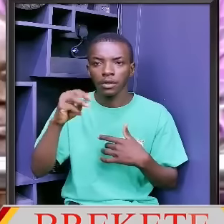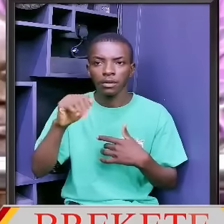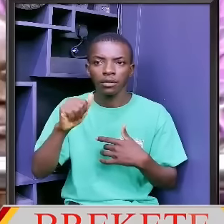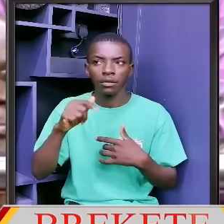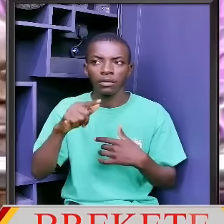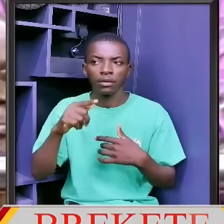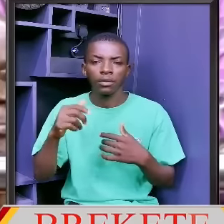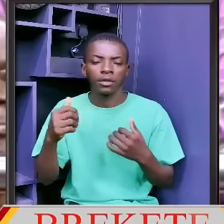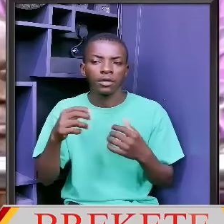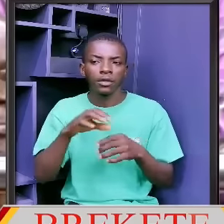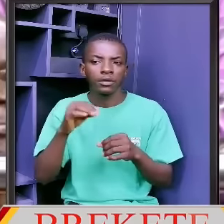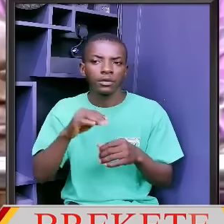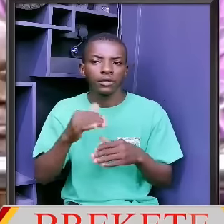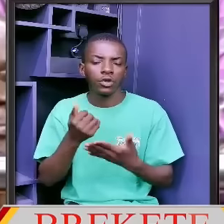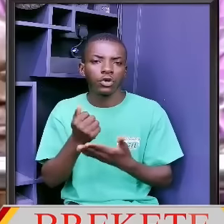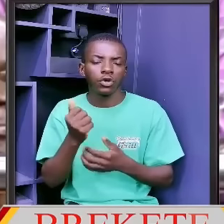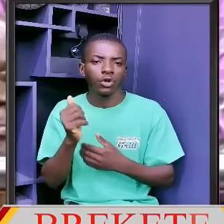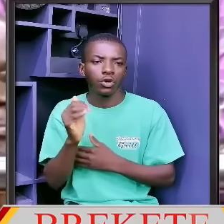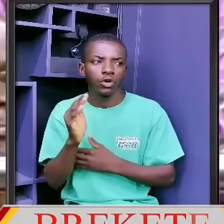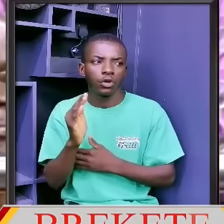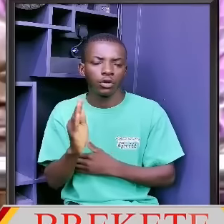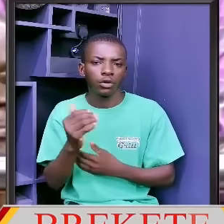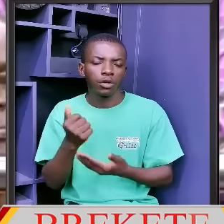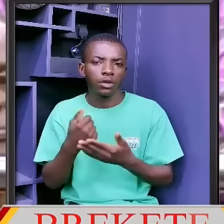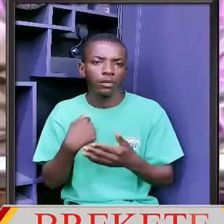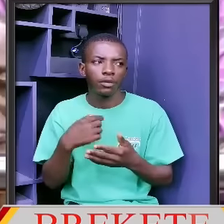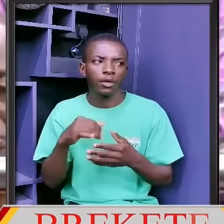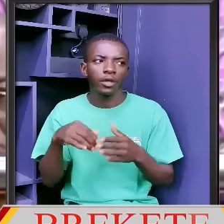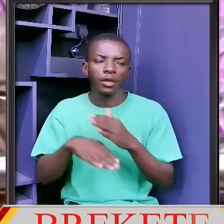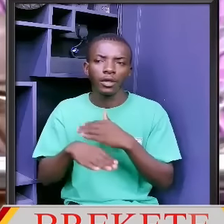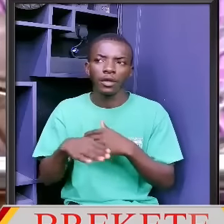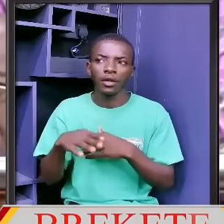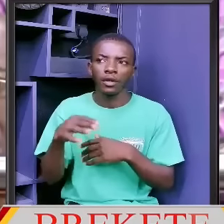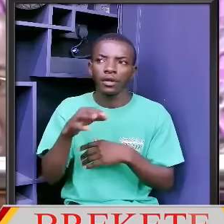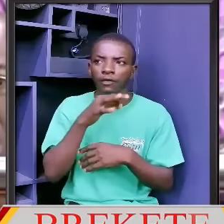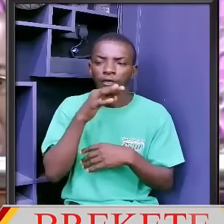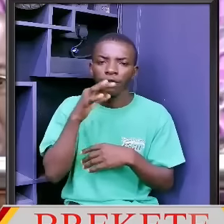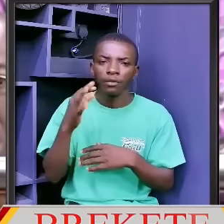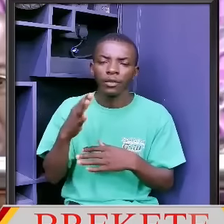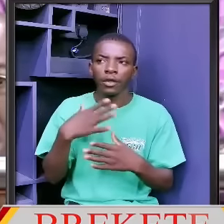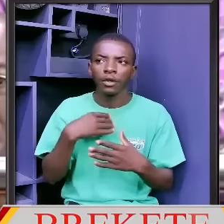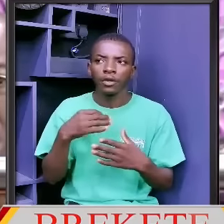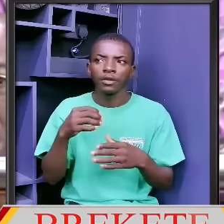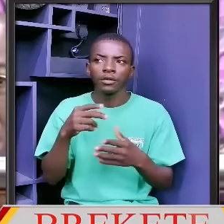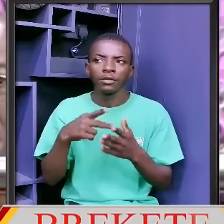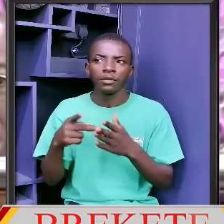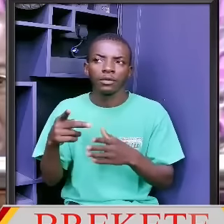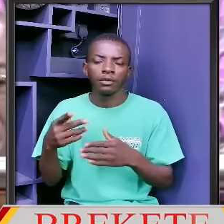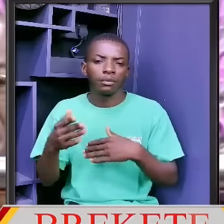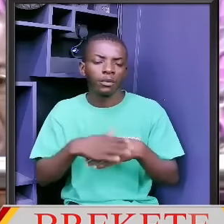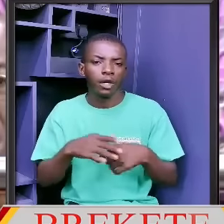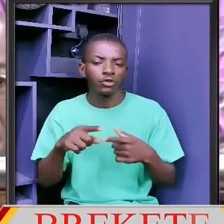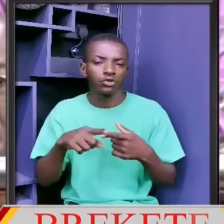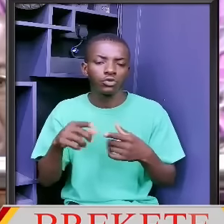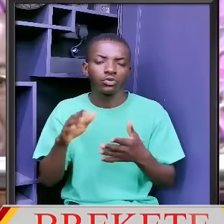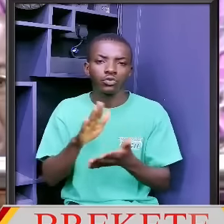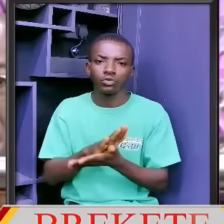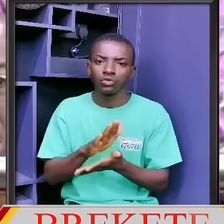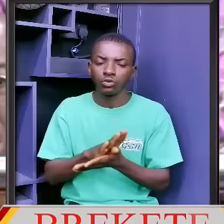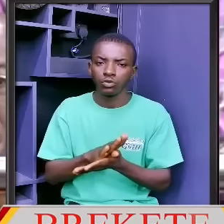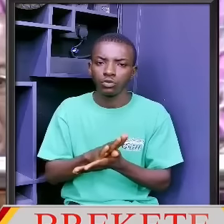I battled with it and God helped me. So I entered into farming and sponsored myself back to